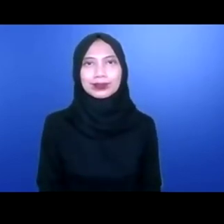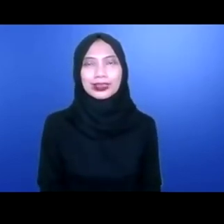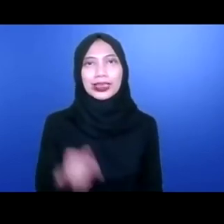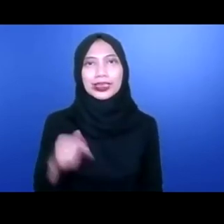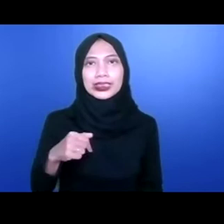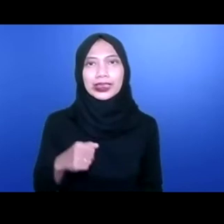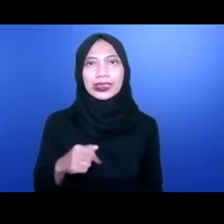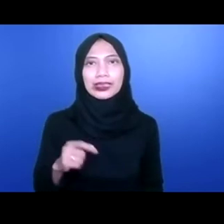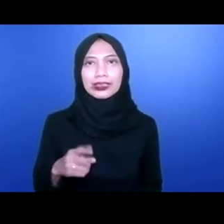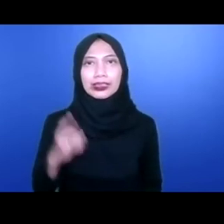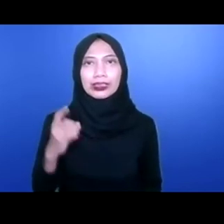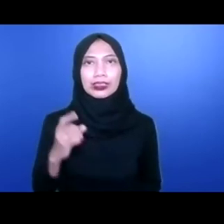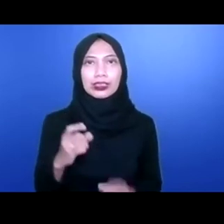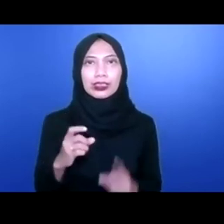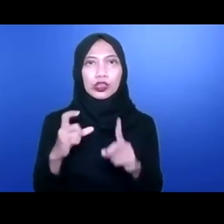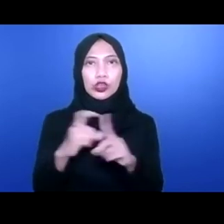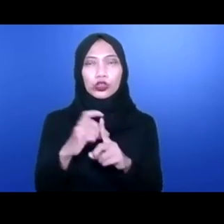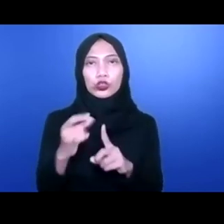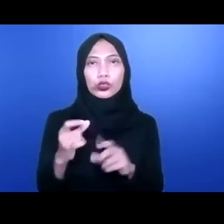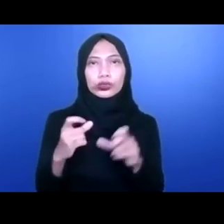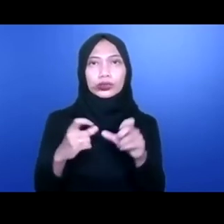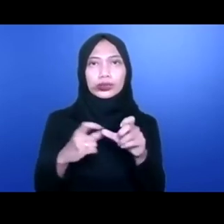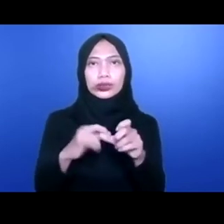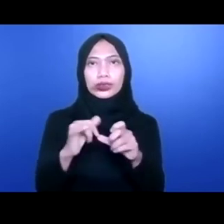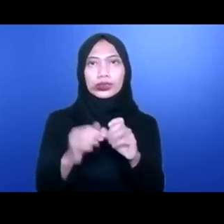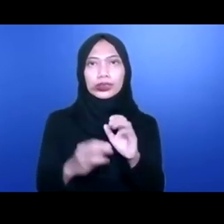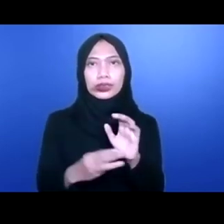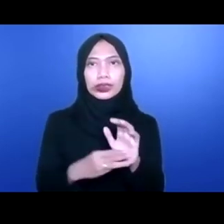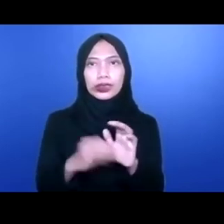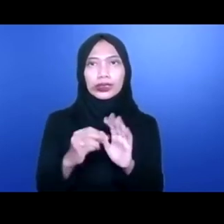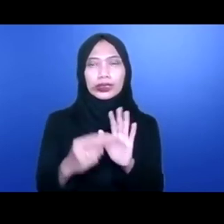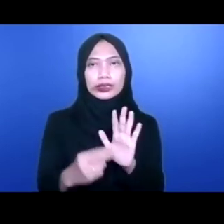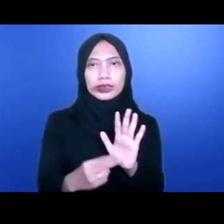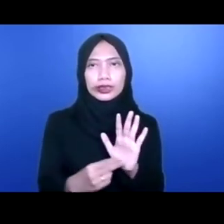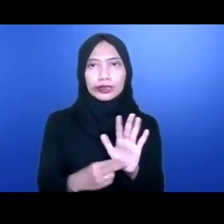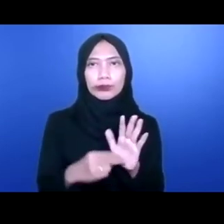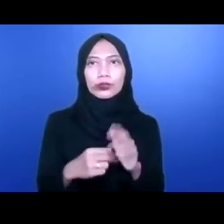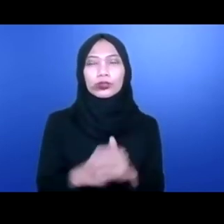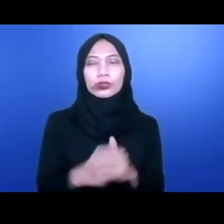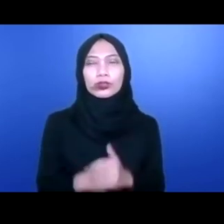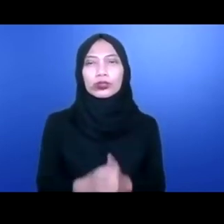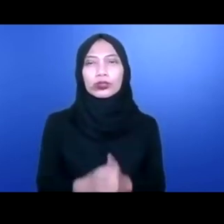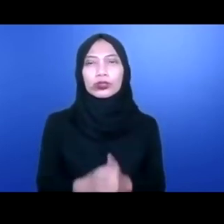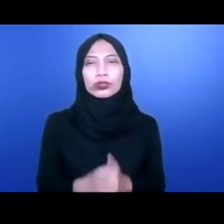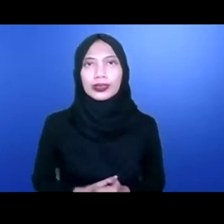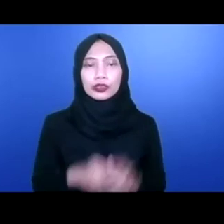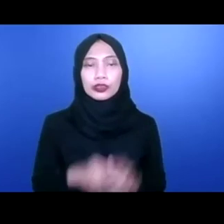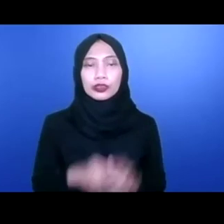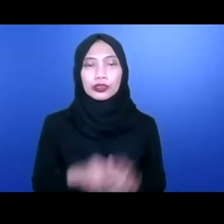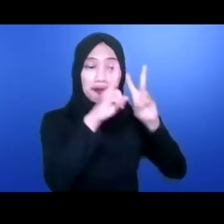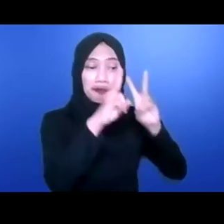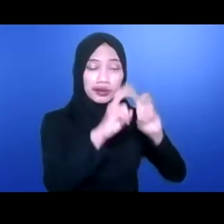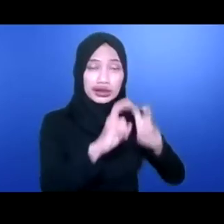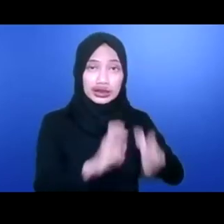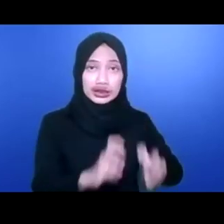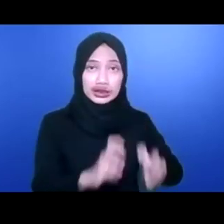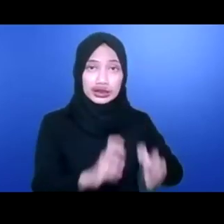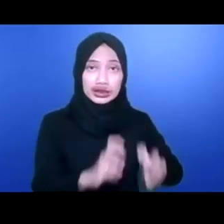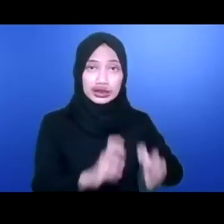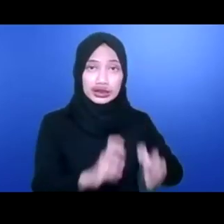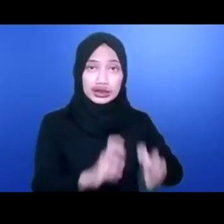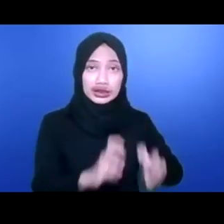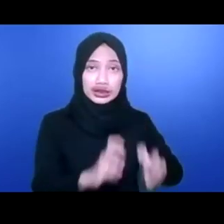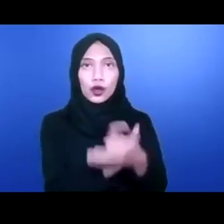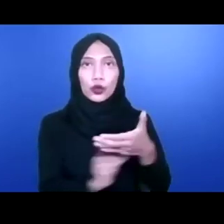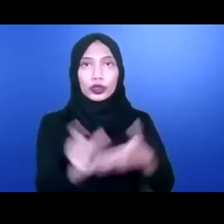Dr. Simone Shainer, Initiative Chair dan Assistant Professor Research of Economics di University of Southern California,